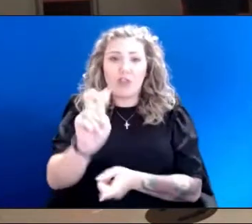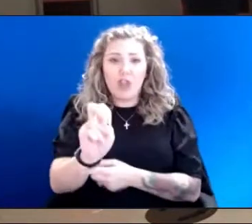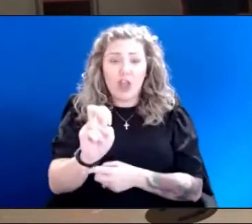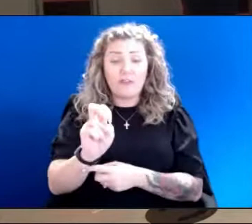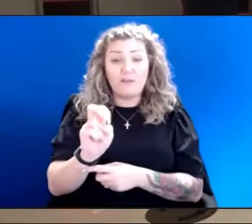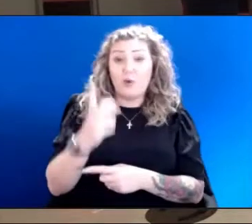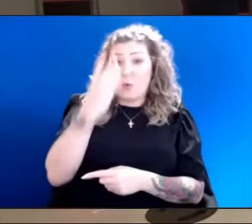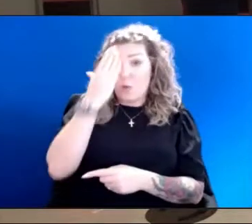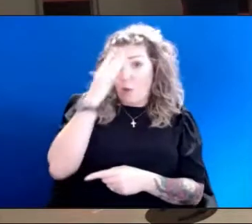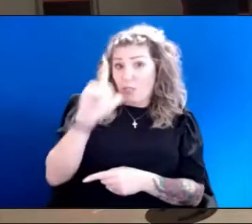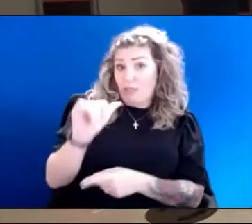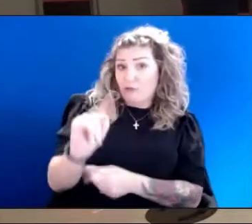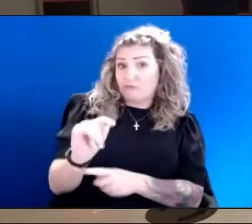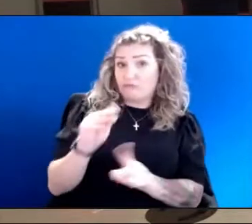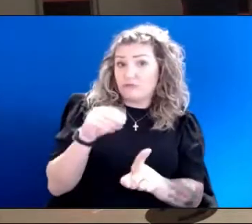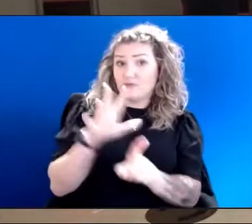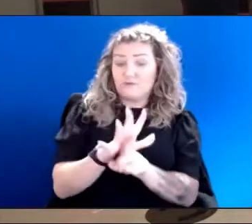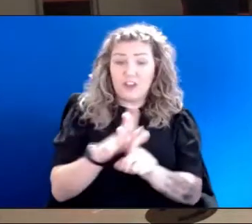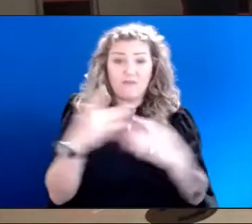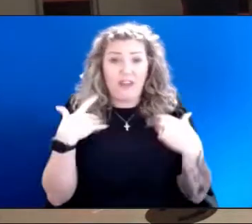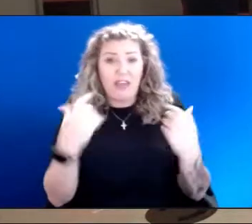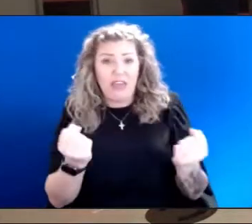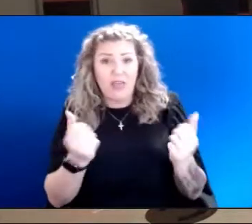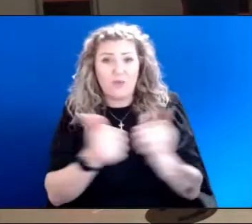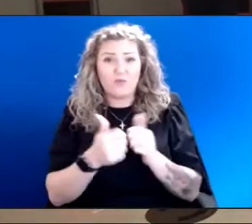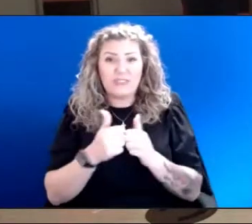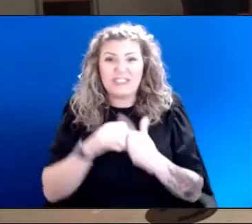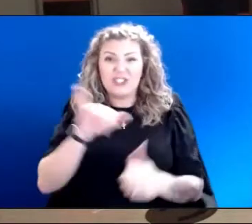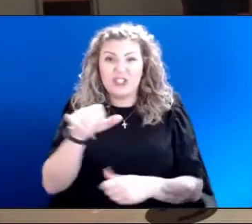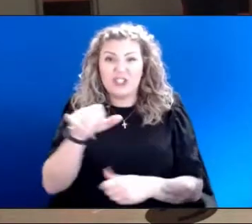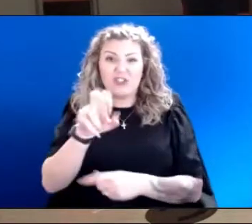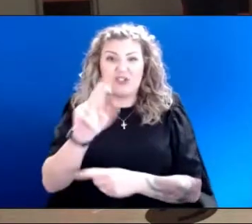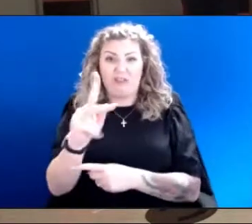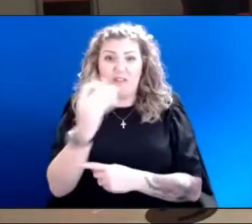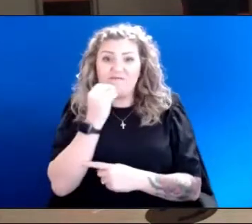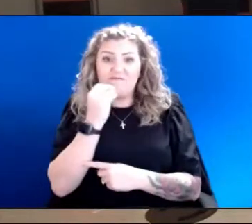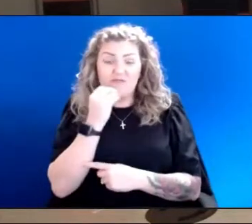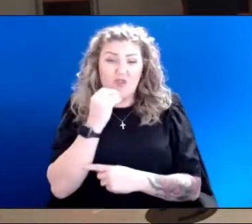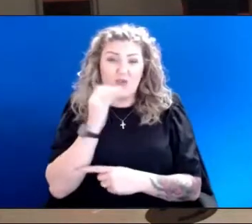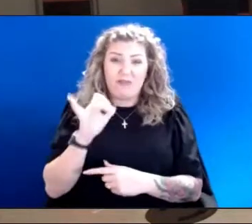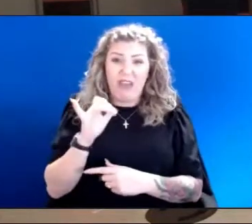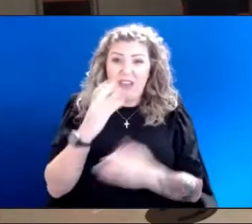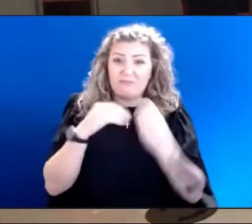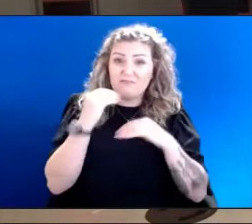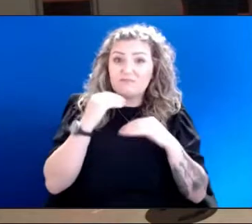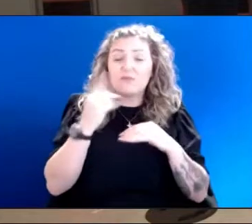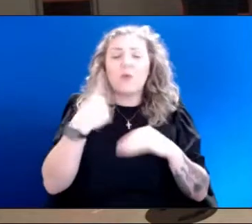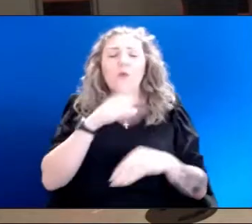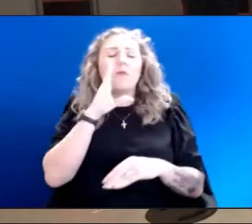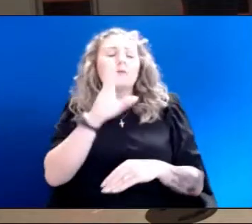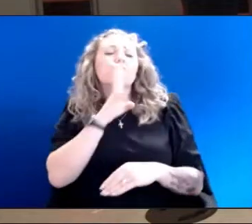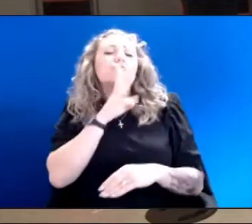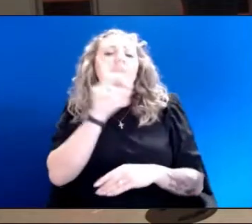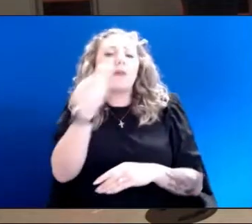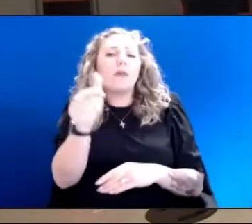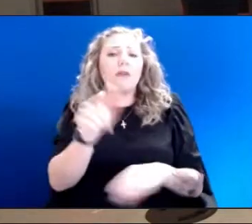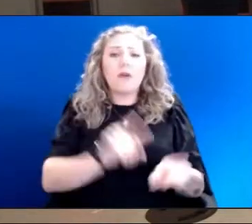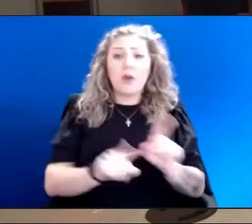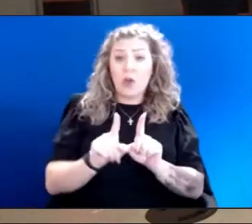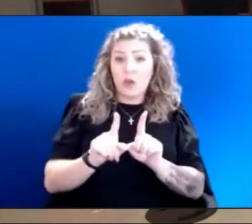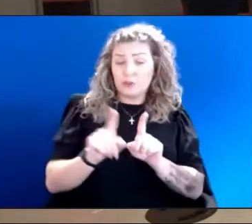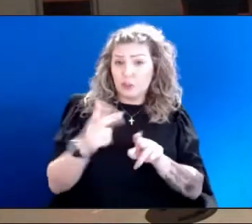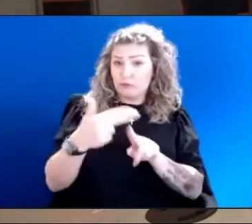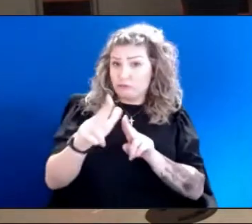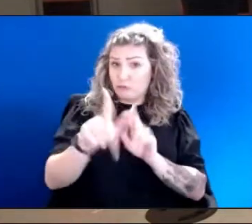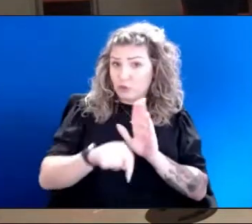to our health from a high junk food diet. Sure. That's talked about, and we're going to talk about that later. But are there also short-term effects to